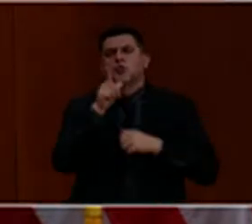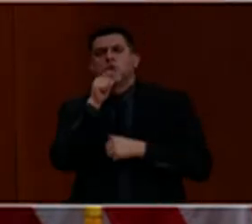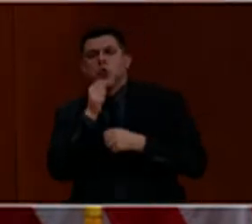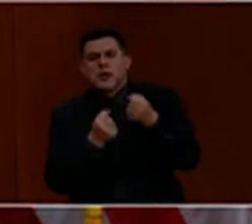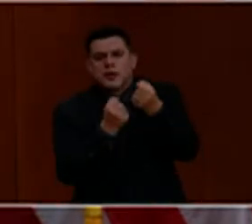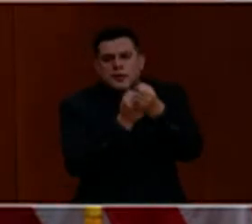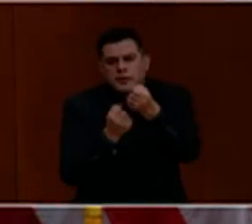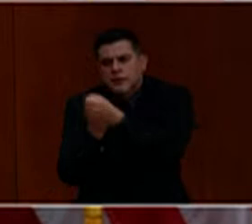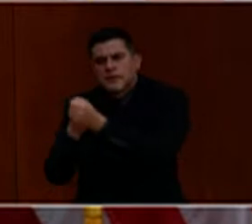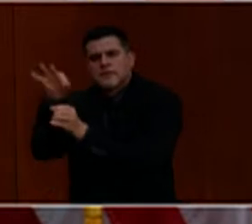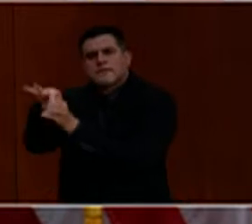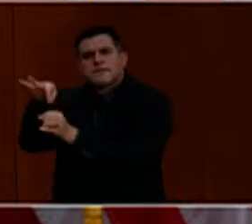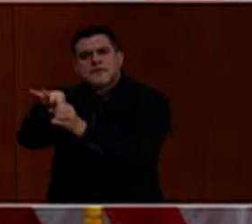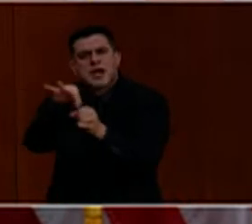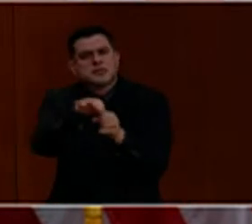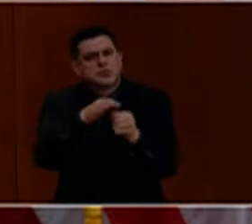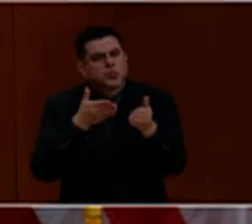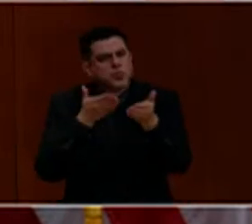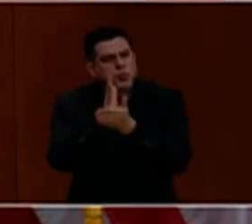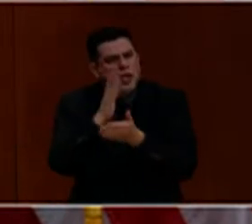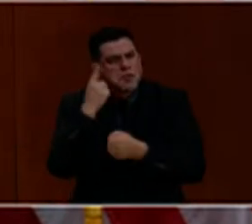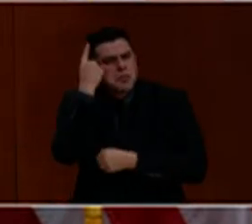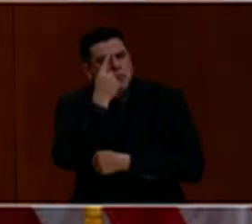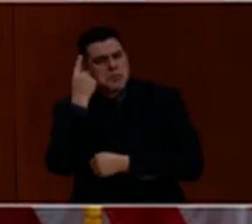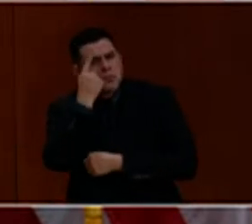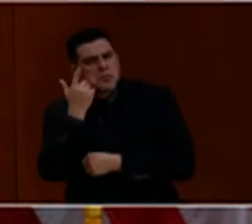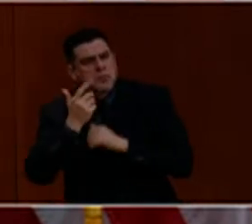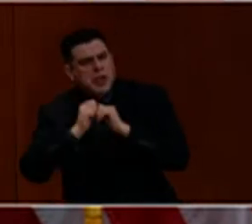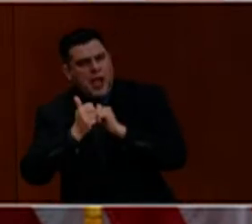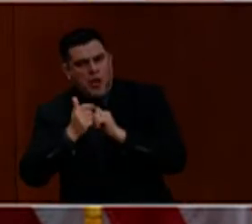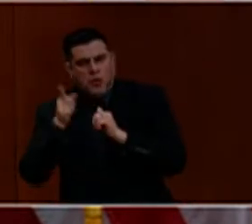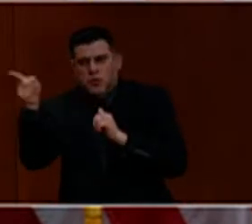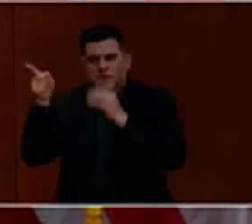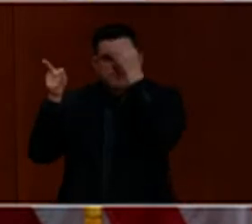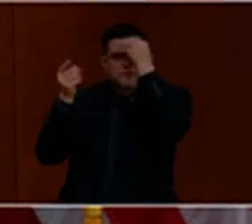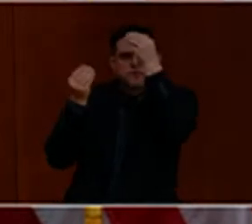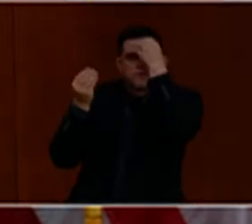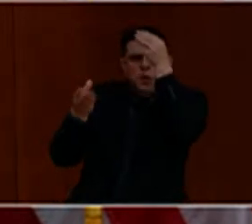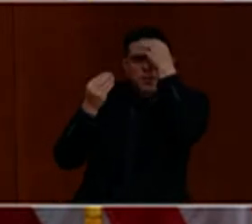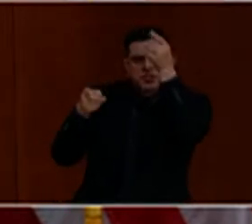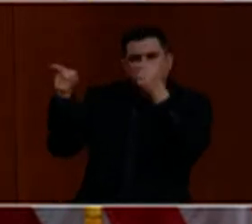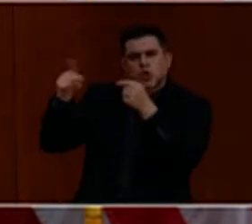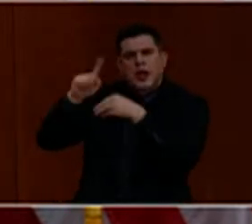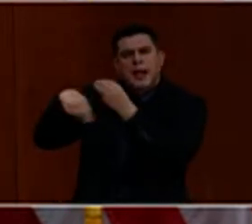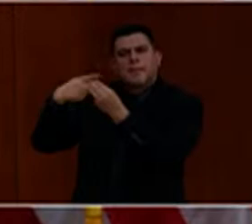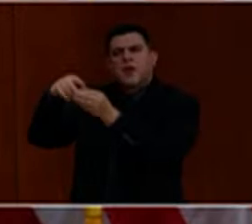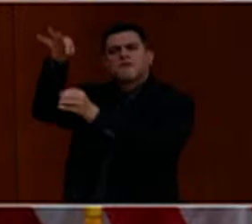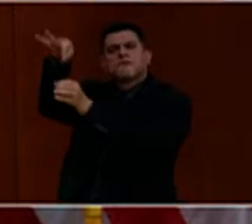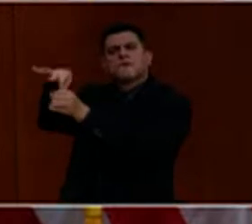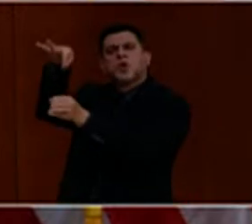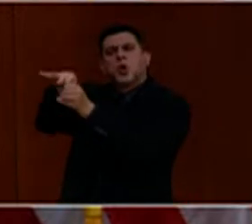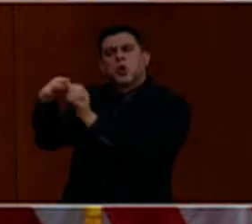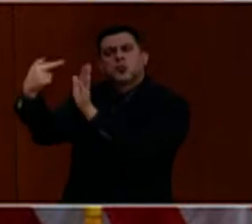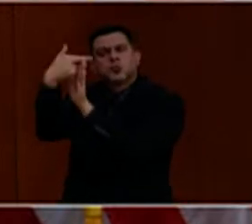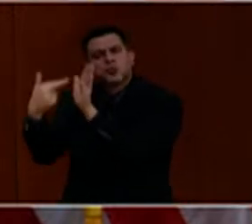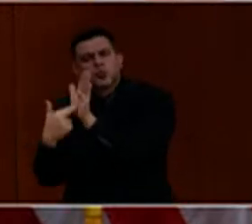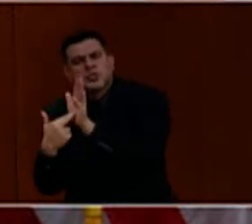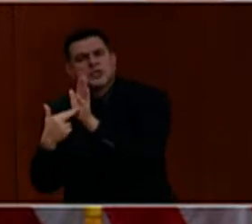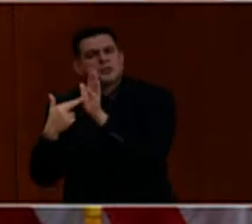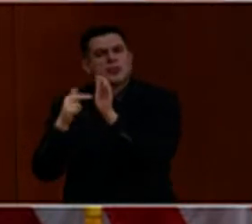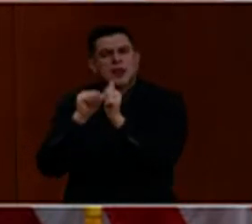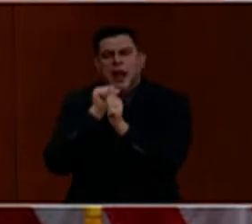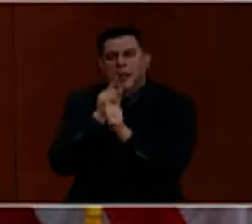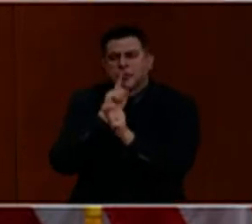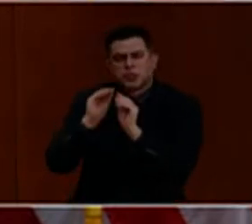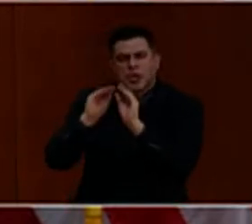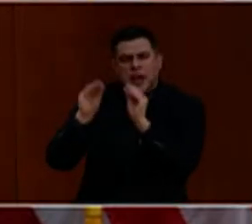that was, because they obviously depend on that information to go register to vote. So say it again. I'm sorry. I haven't heard their complaints.